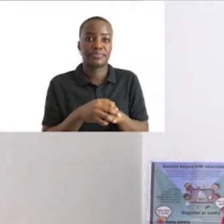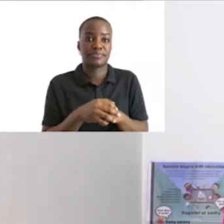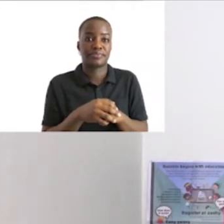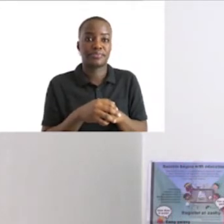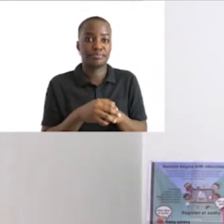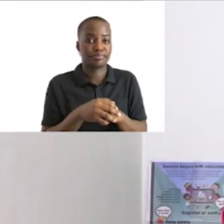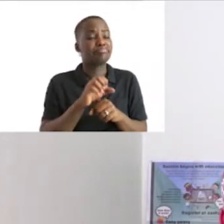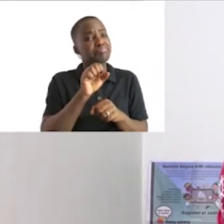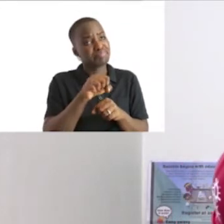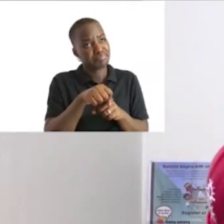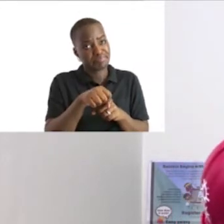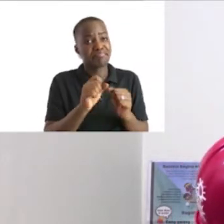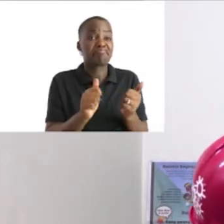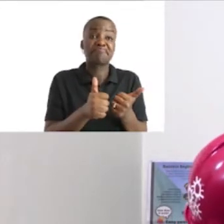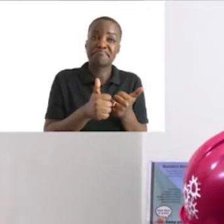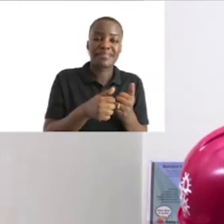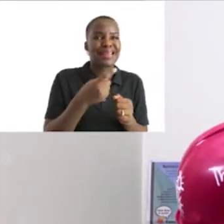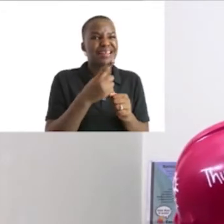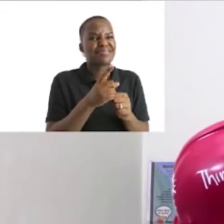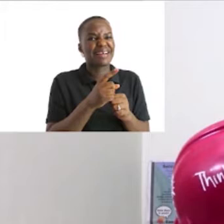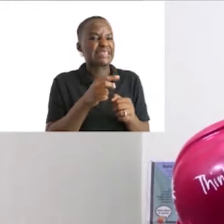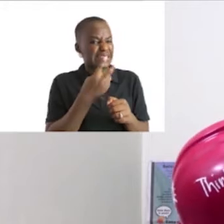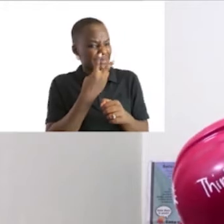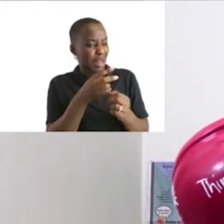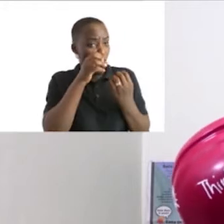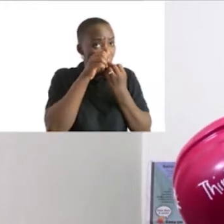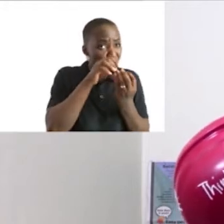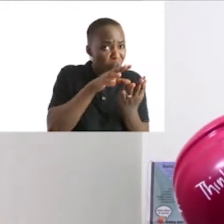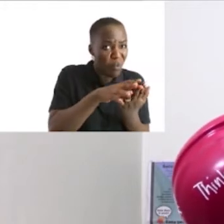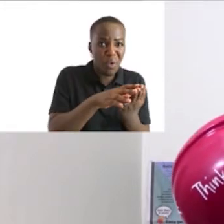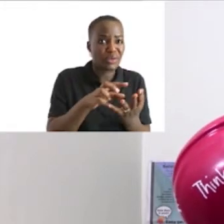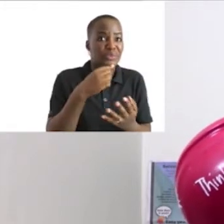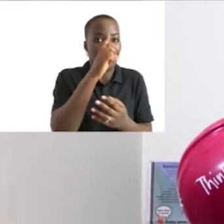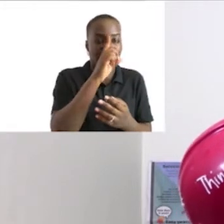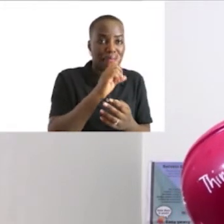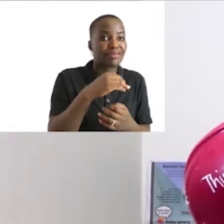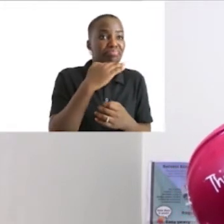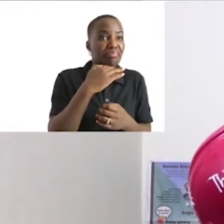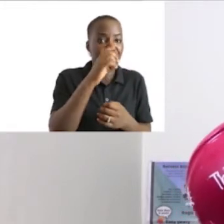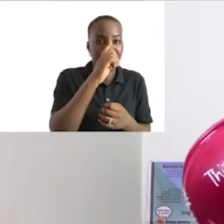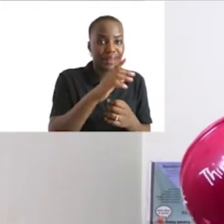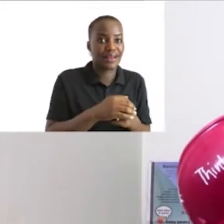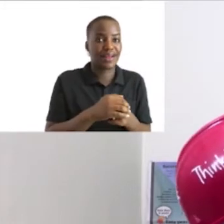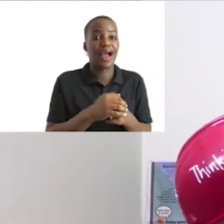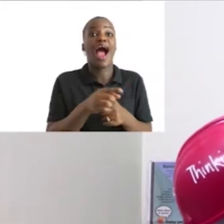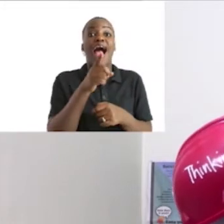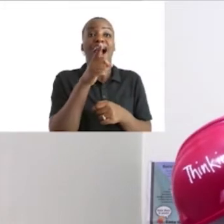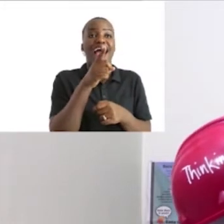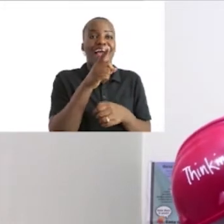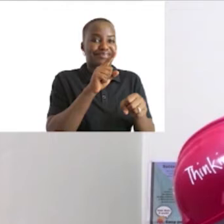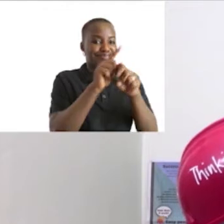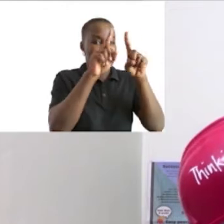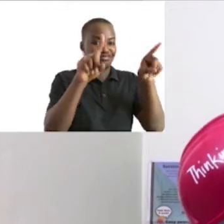That's a good one, but it seems like he's blowing instead of tricking. Well done! If you got this one